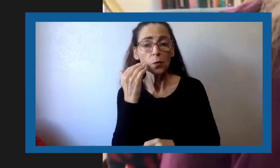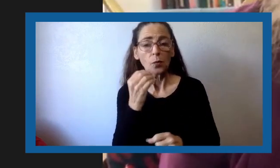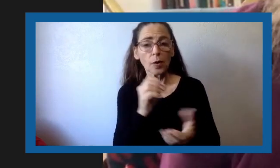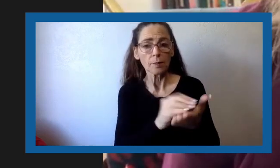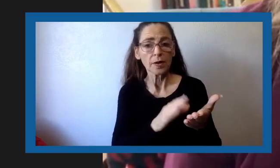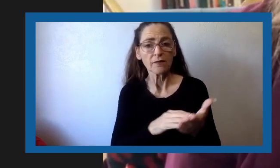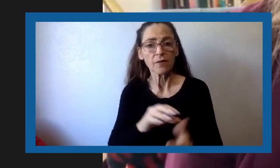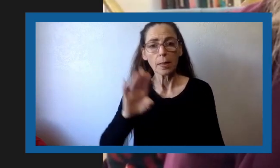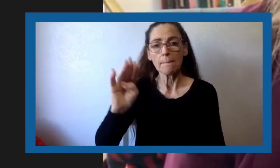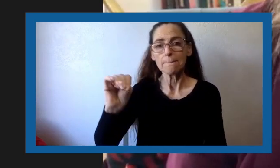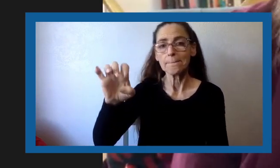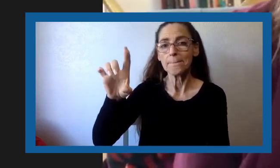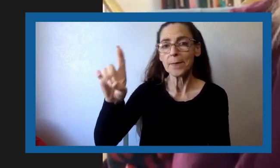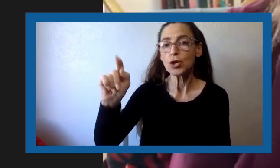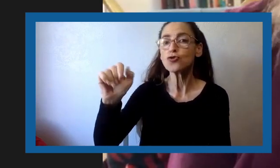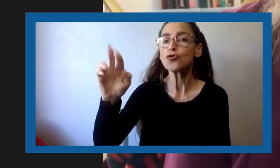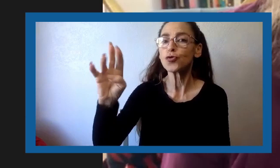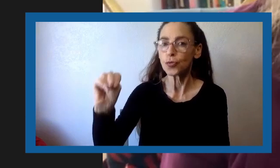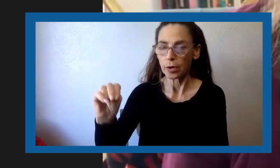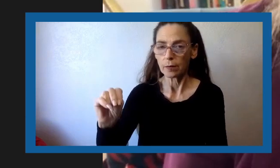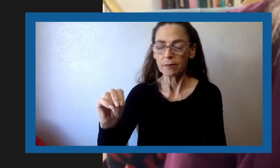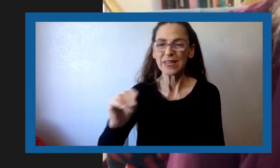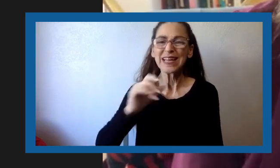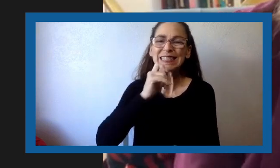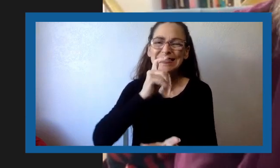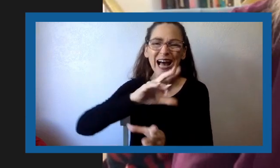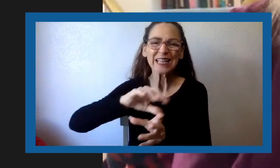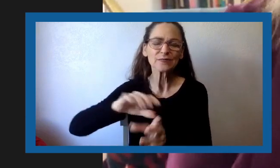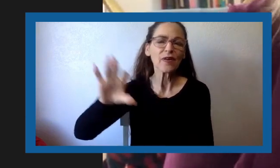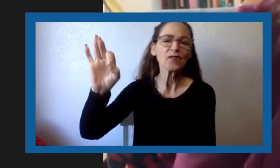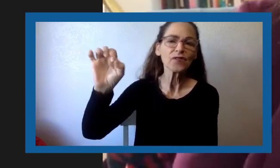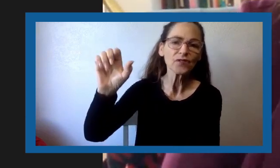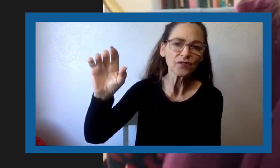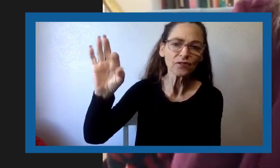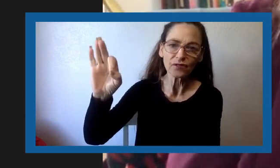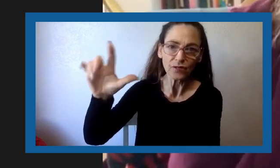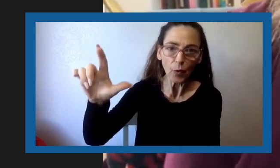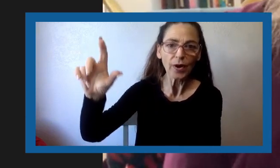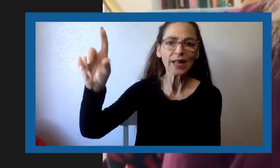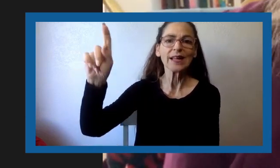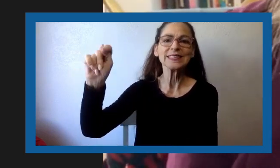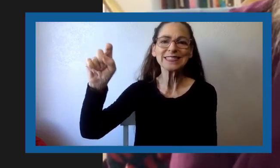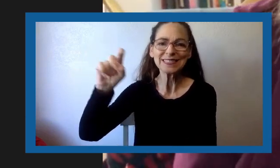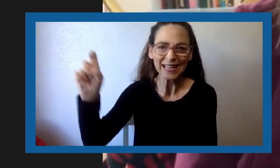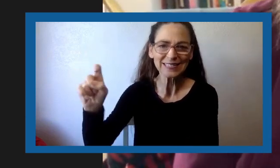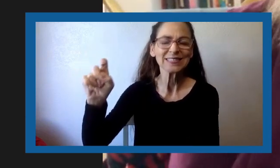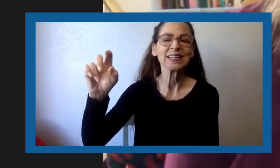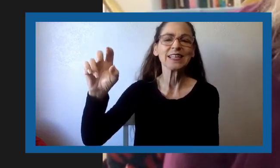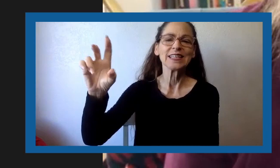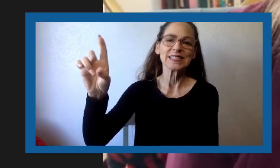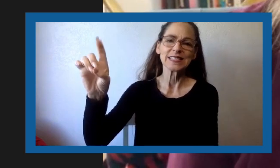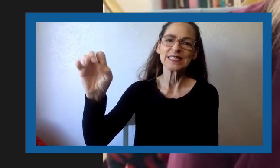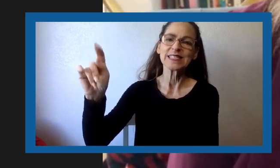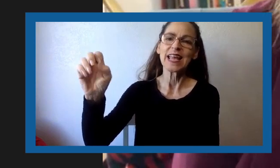the midterms, that aside from Florida and Texas, aside from Abbott and DeSantis, a lot of those who